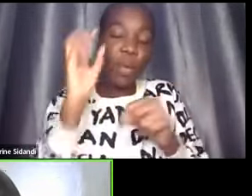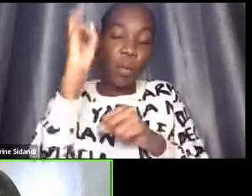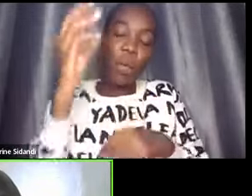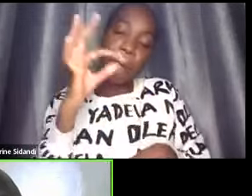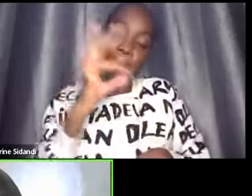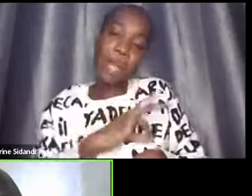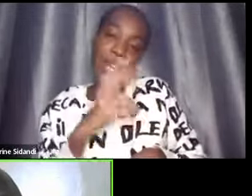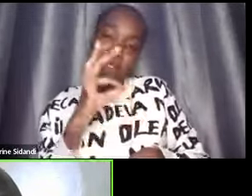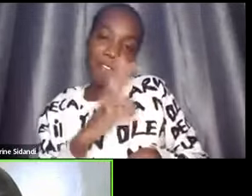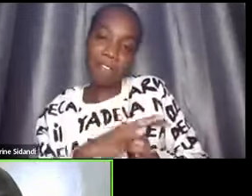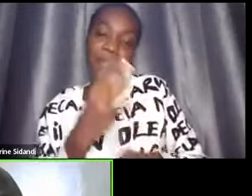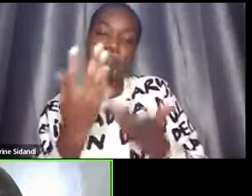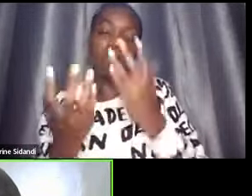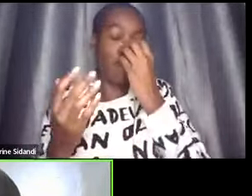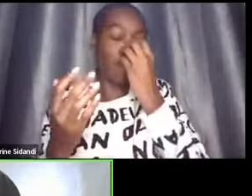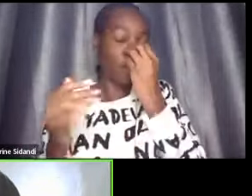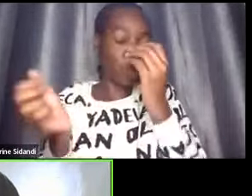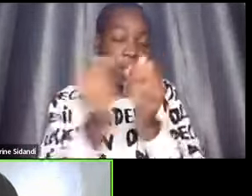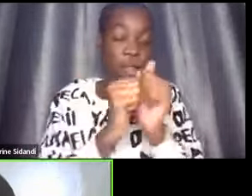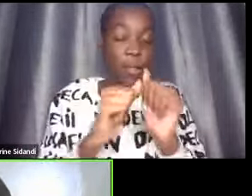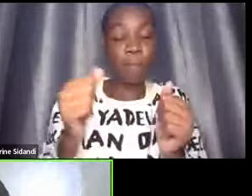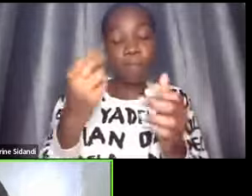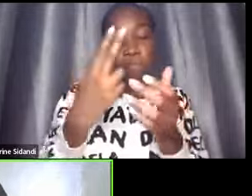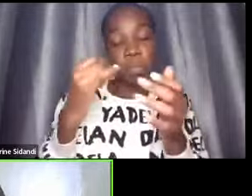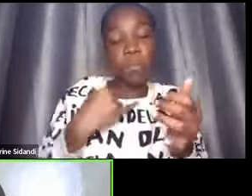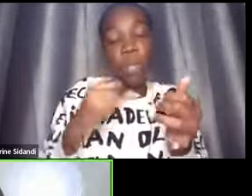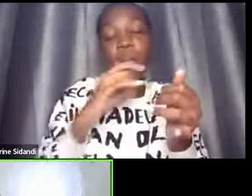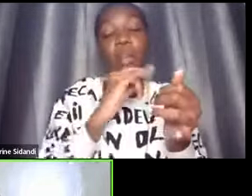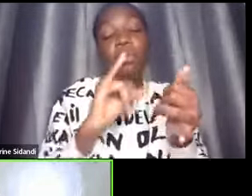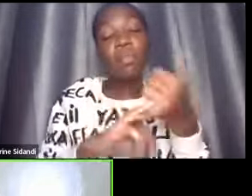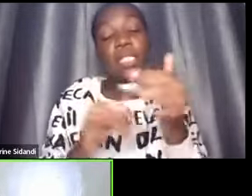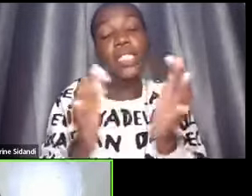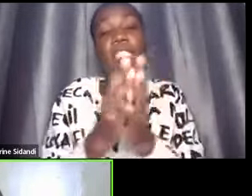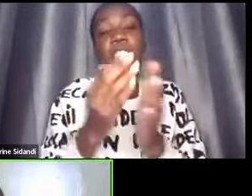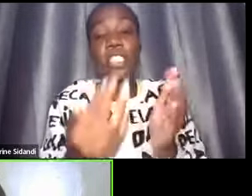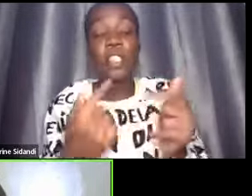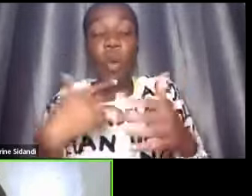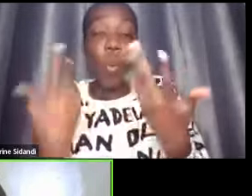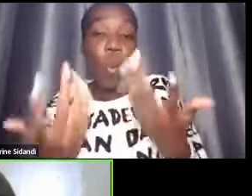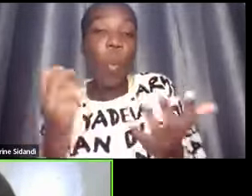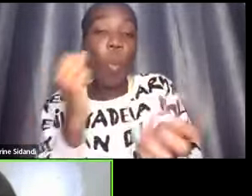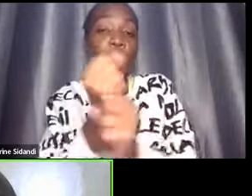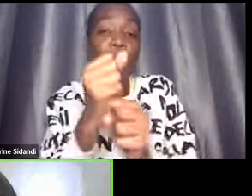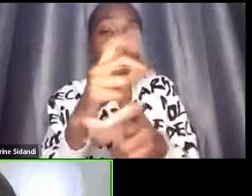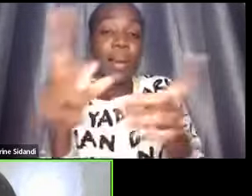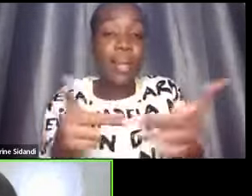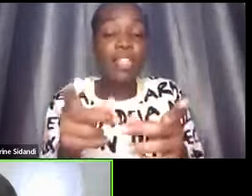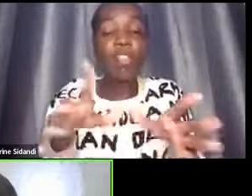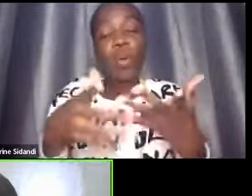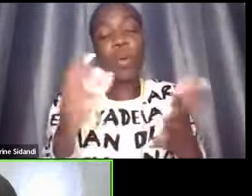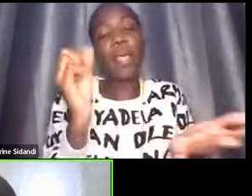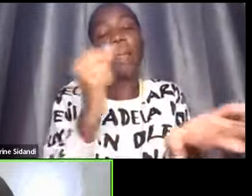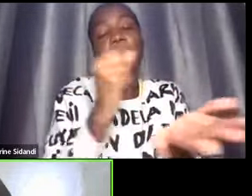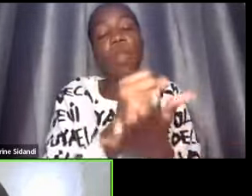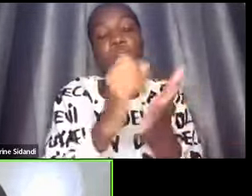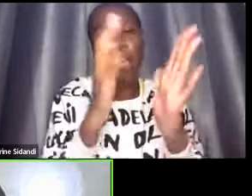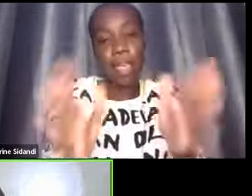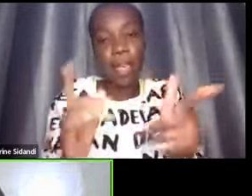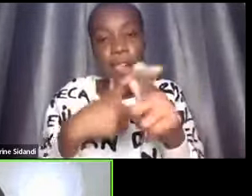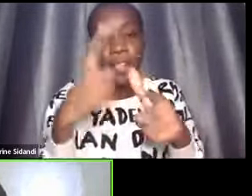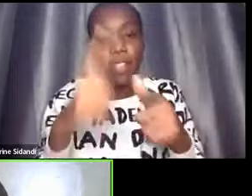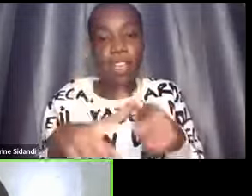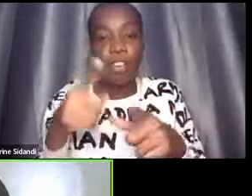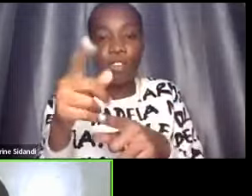conflicts, either with their spouses and children, or with at their workplace with your co-employees or your employer, so that we can have